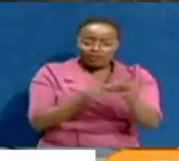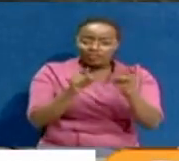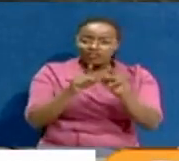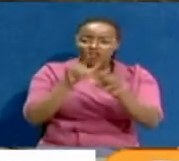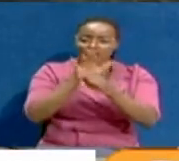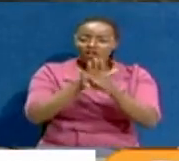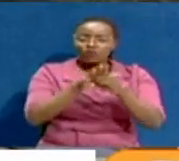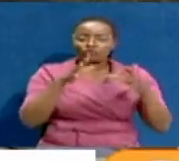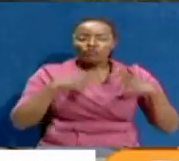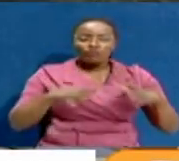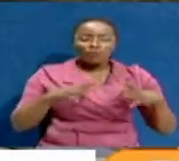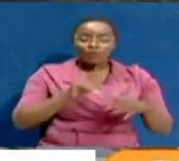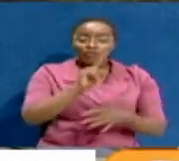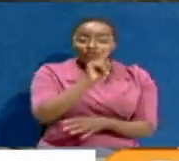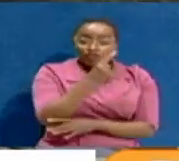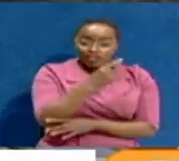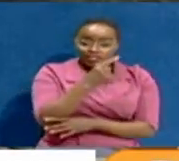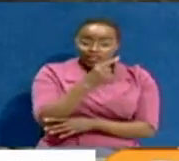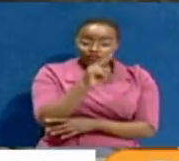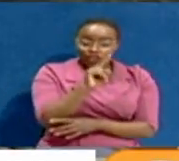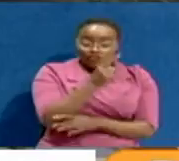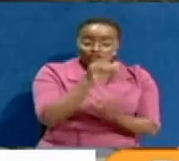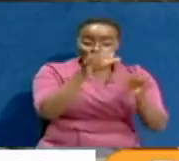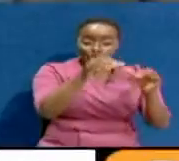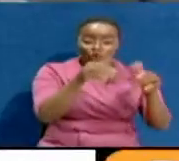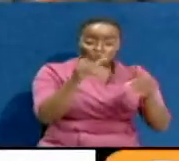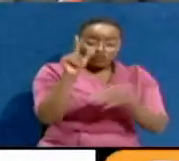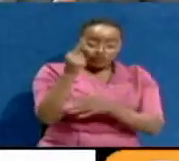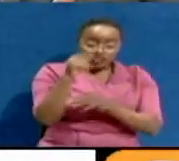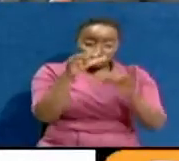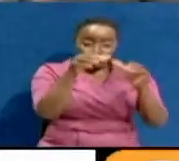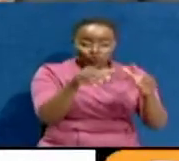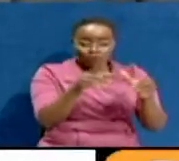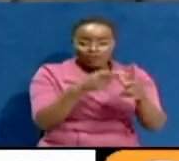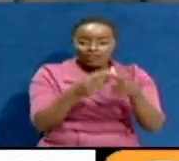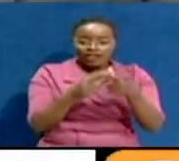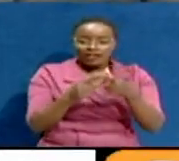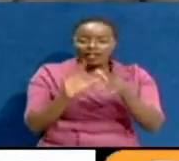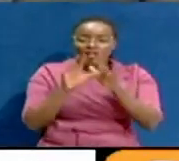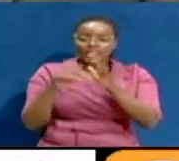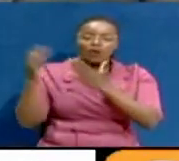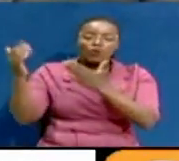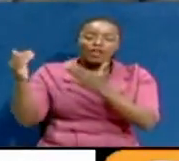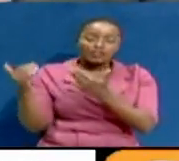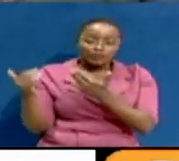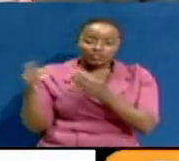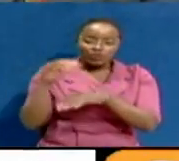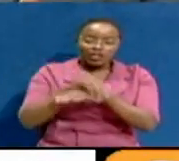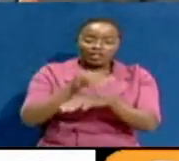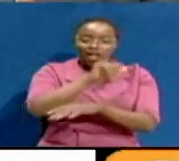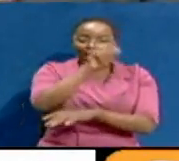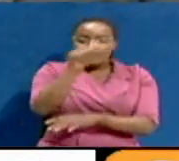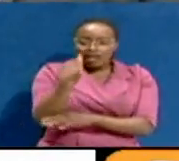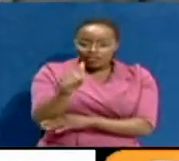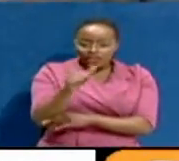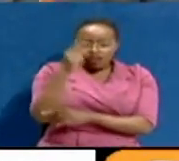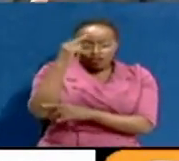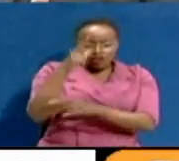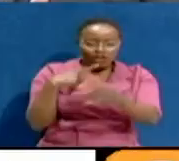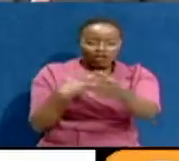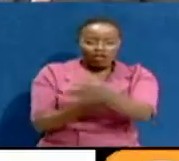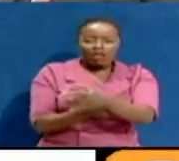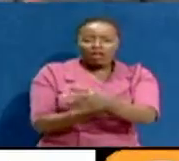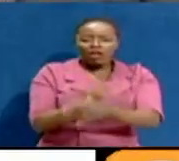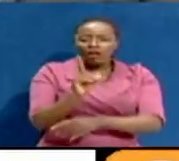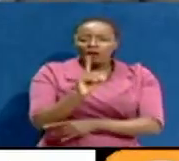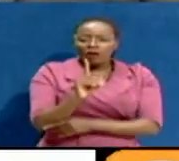many people as possible. For the first round? For the first round. Or first dose? First dose. Okay. And then we expect to receive another batch of vaccine in